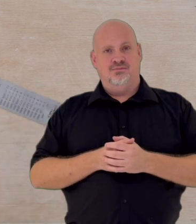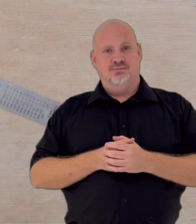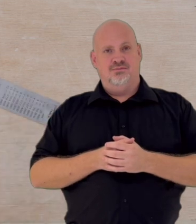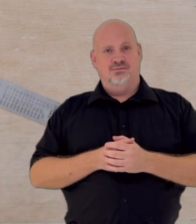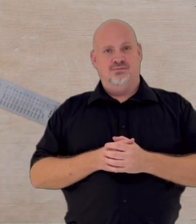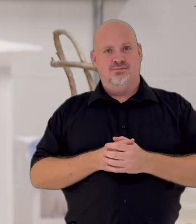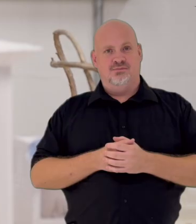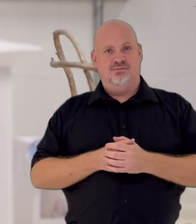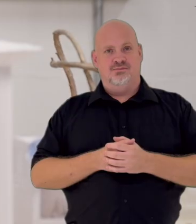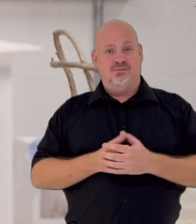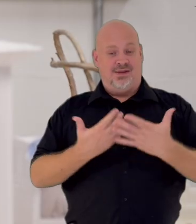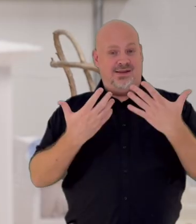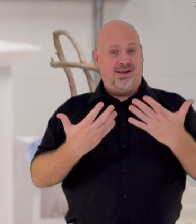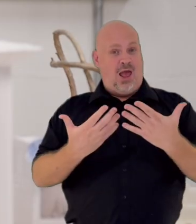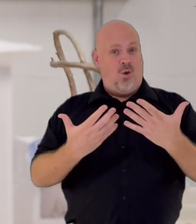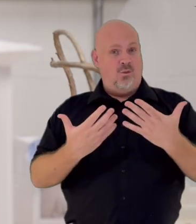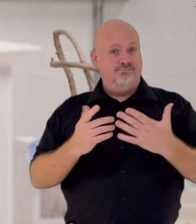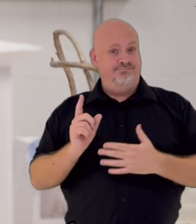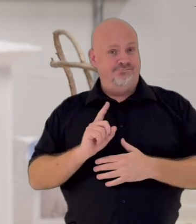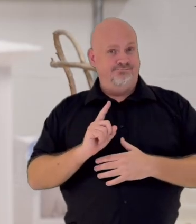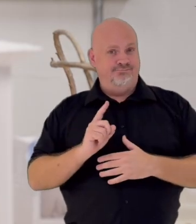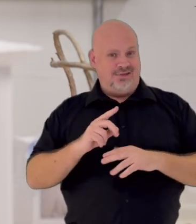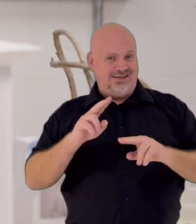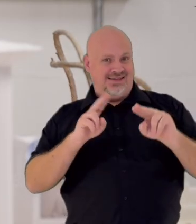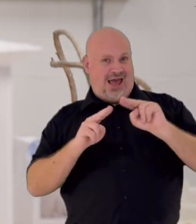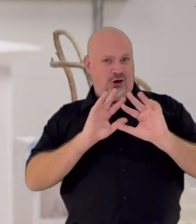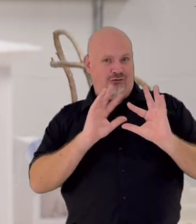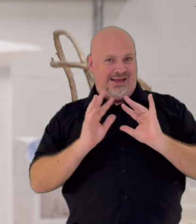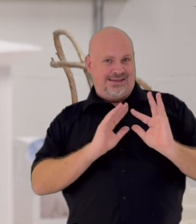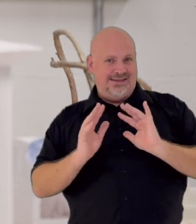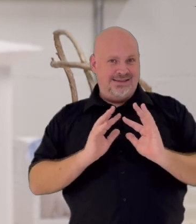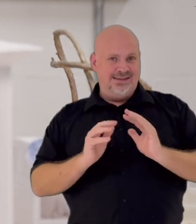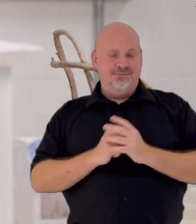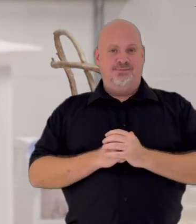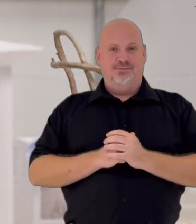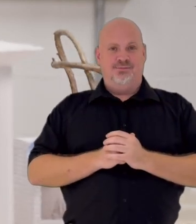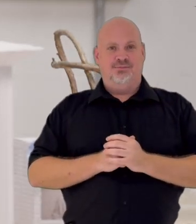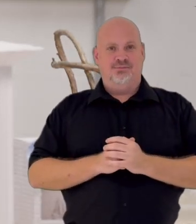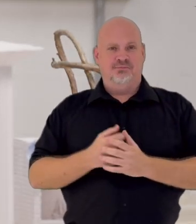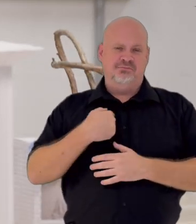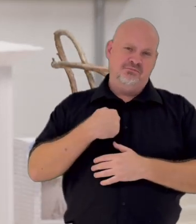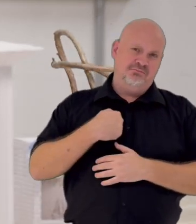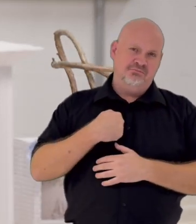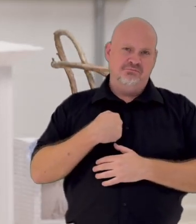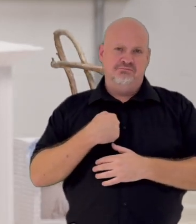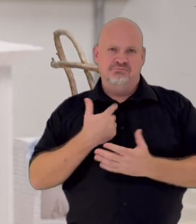Okay, now it's time to decorate our hotel. I think what I'm going to do is use some of